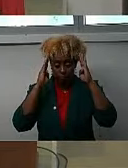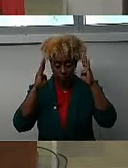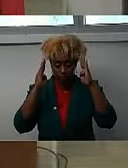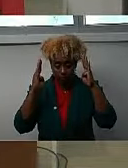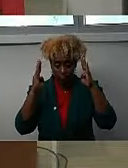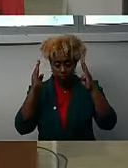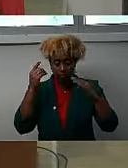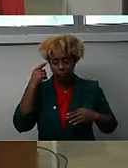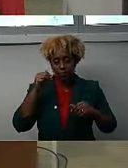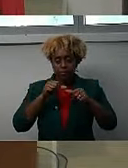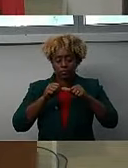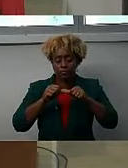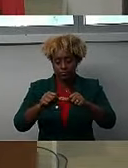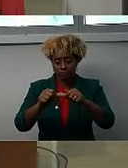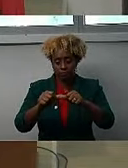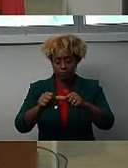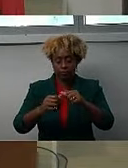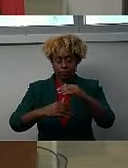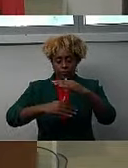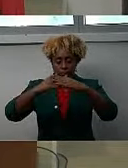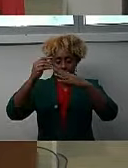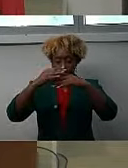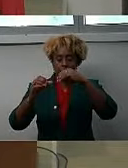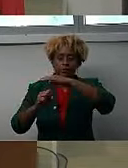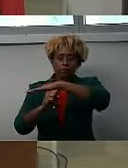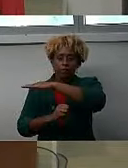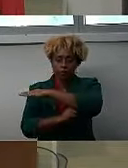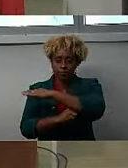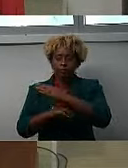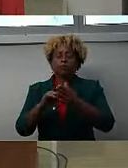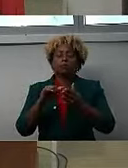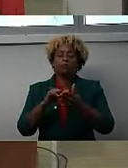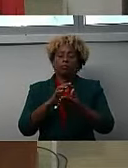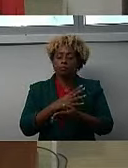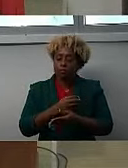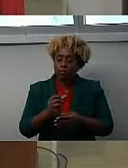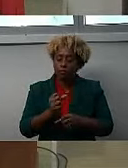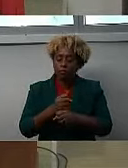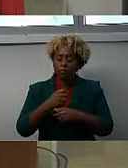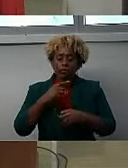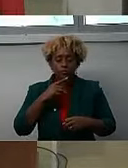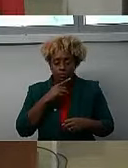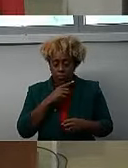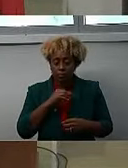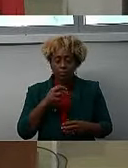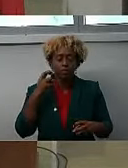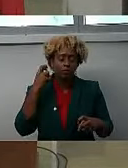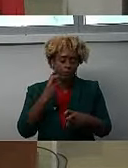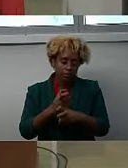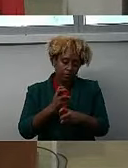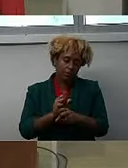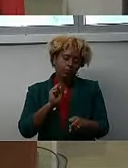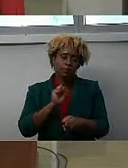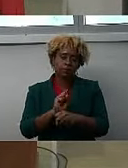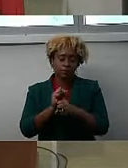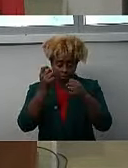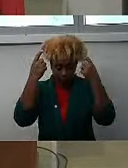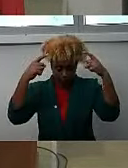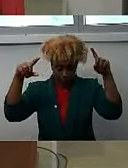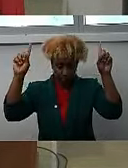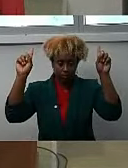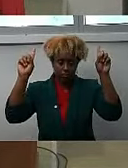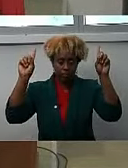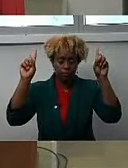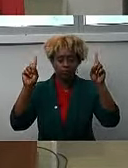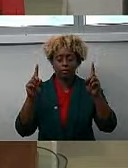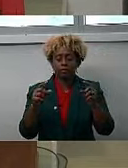is to continue building the foundation while consolidating these hard-earned achievements and redoubling our efforts